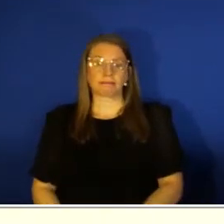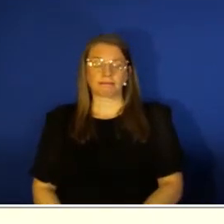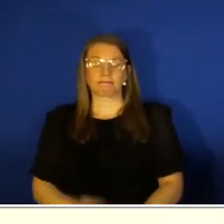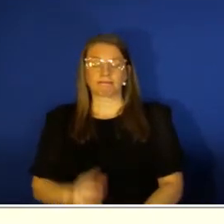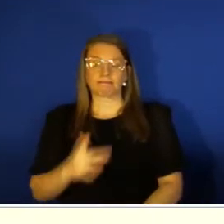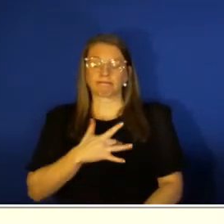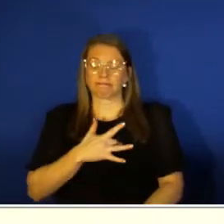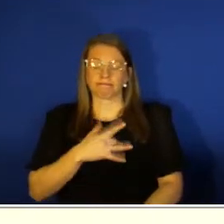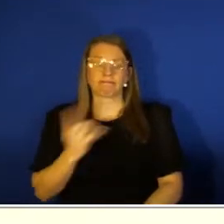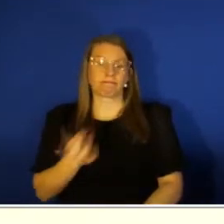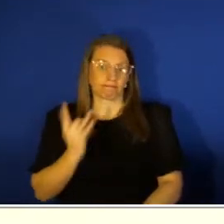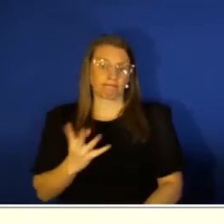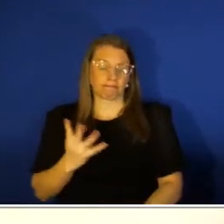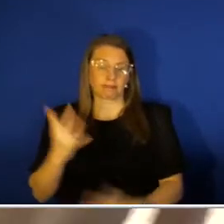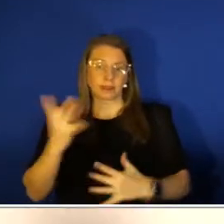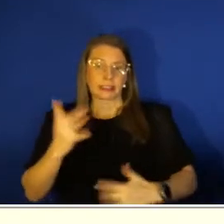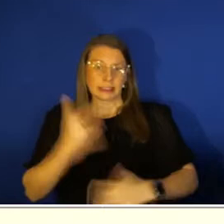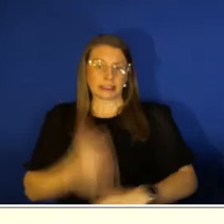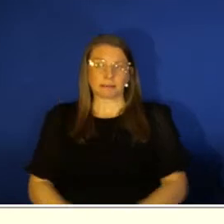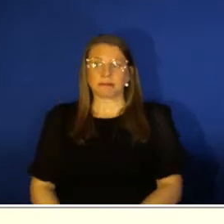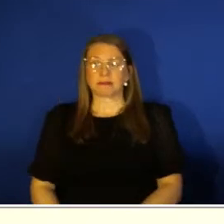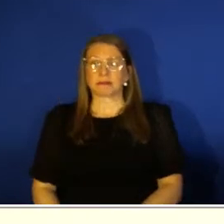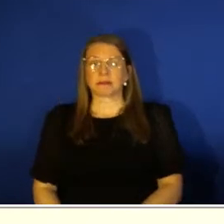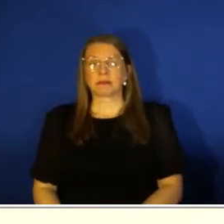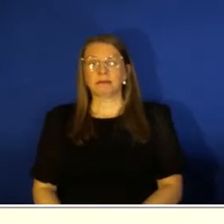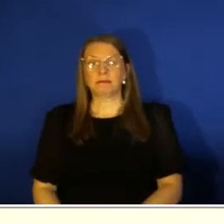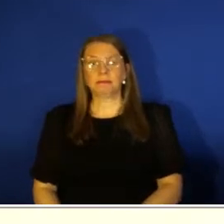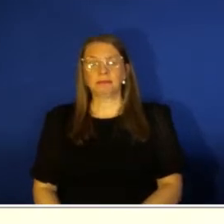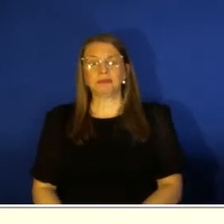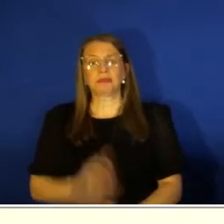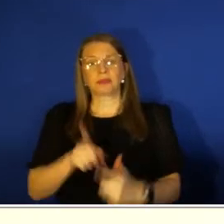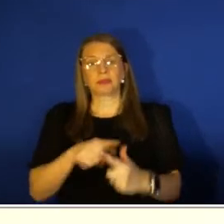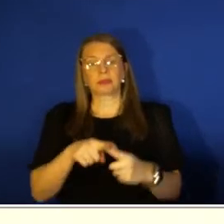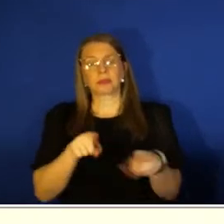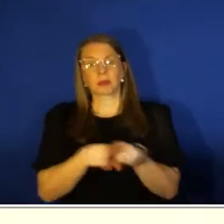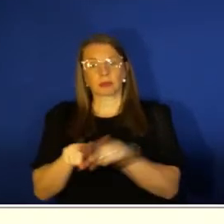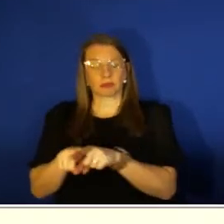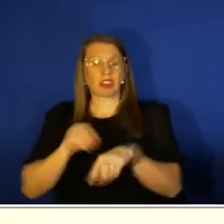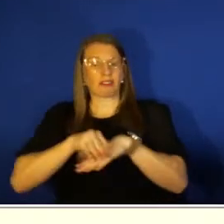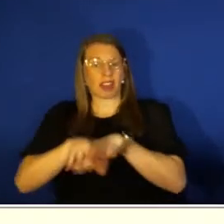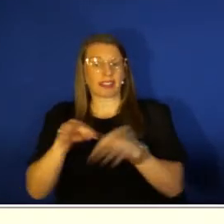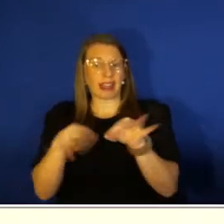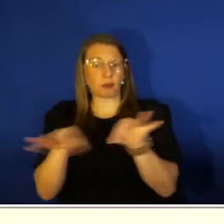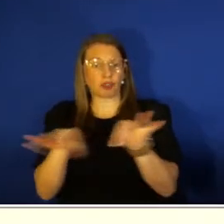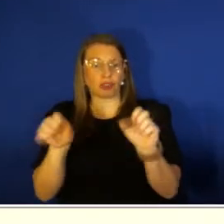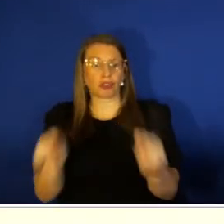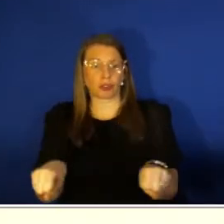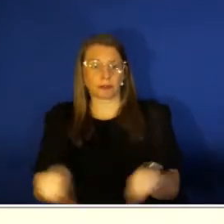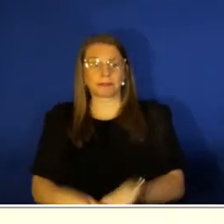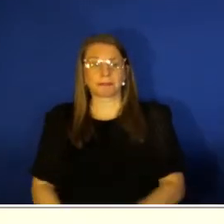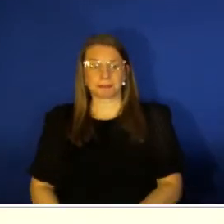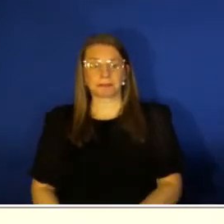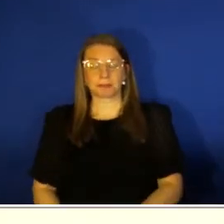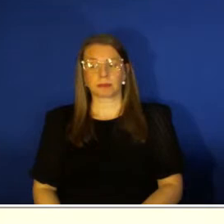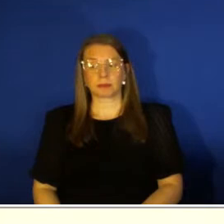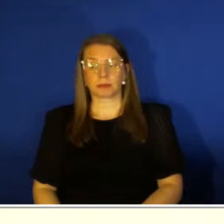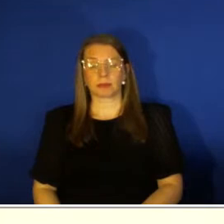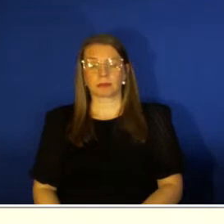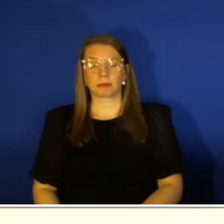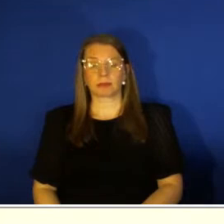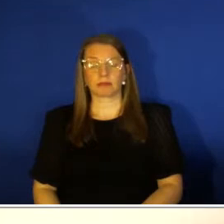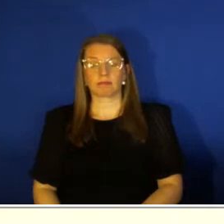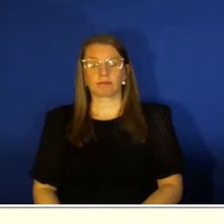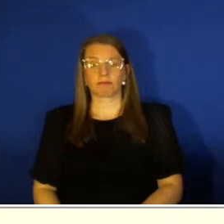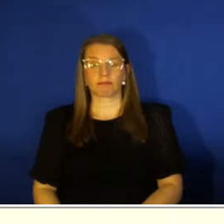devastating disease in that way. And then it can also affect language as well. So it's